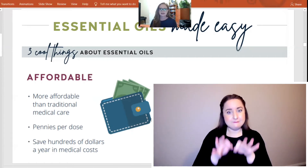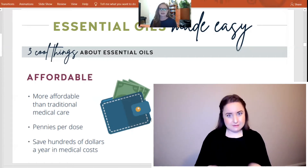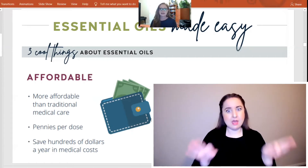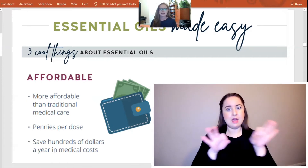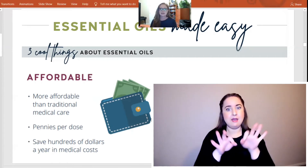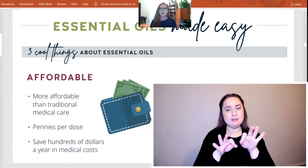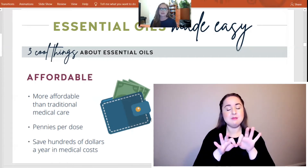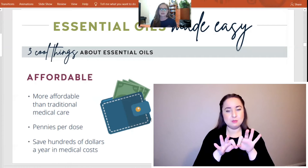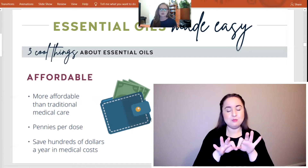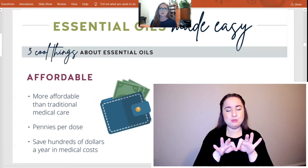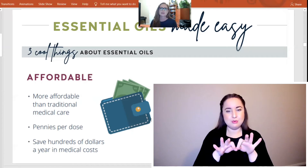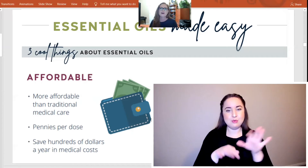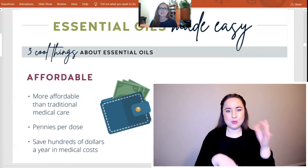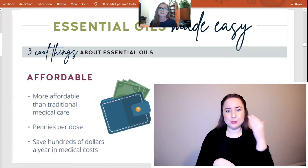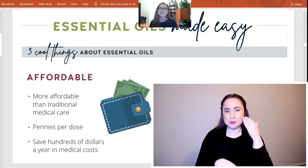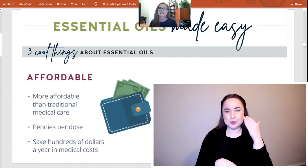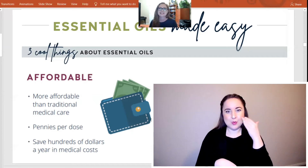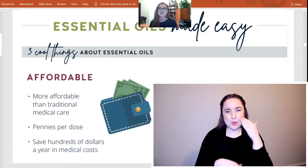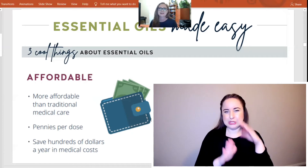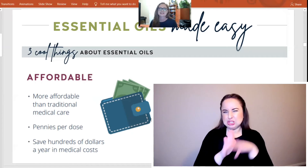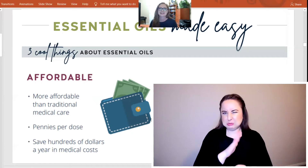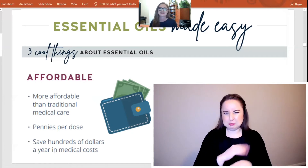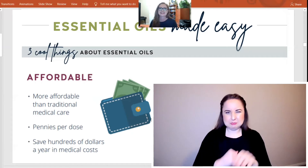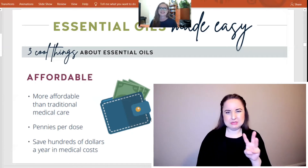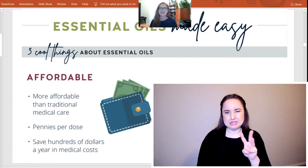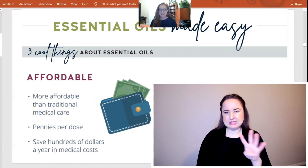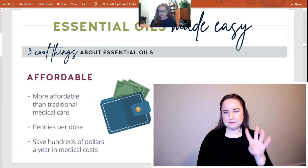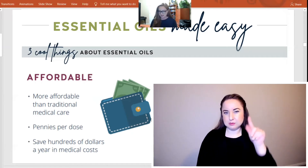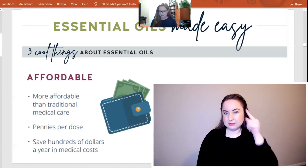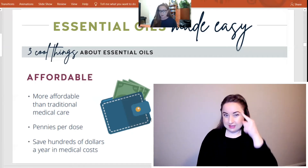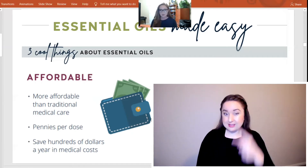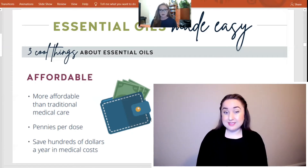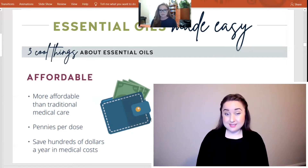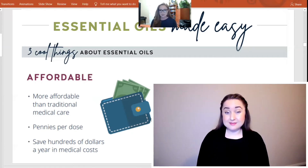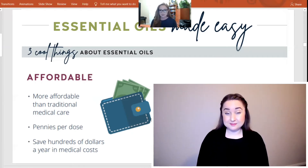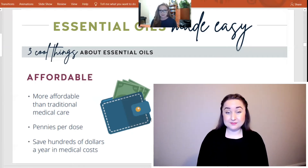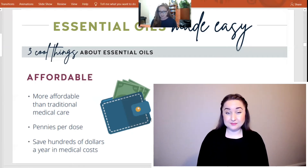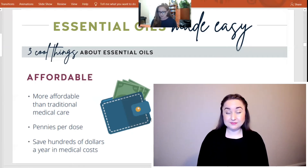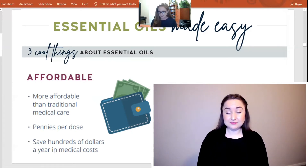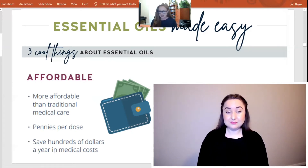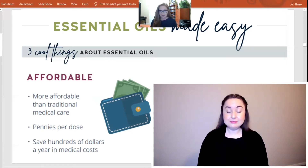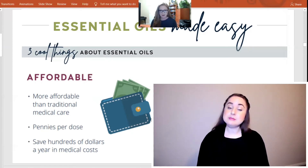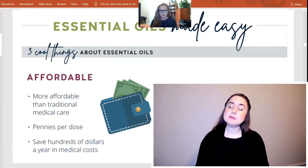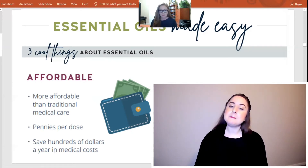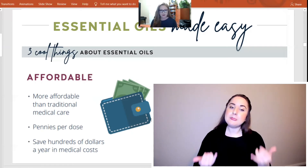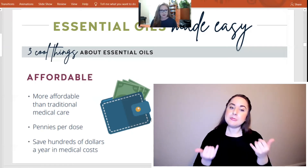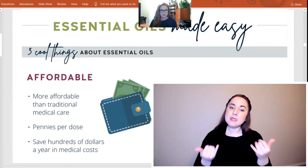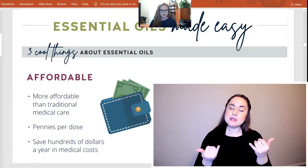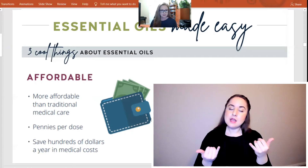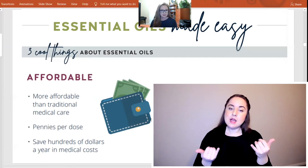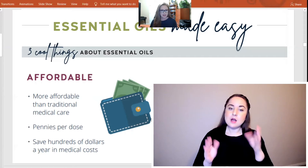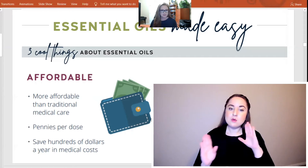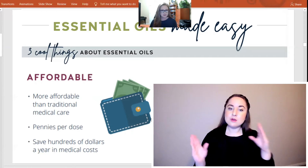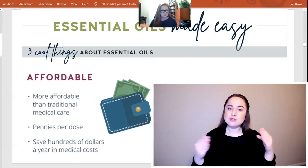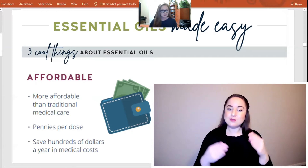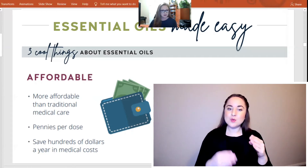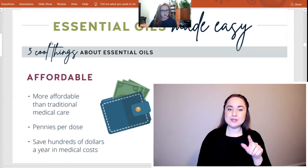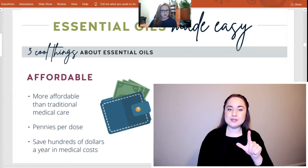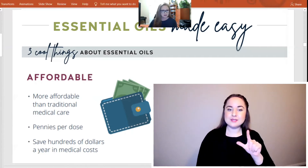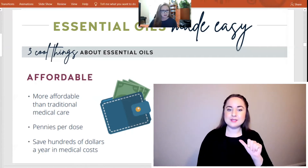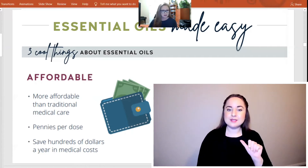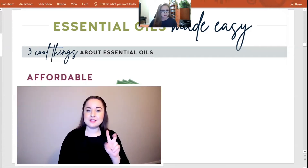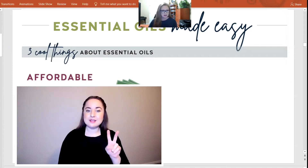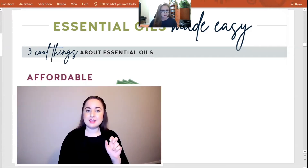to that. And knowing that it only cost me 64 cents. So we are focusing now on lavender.